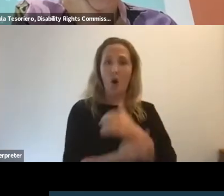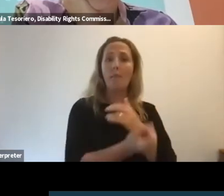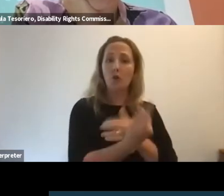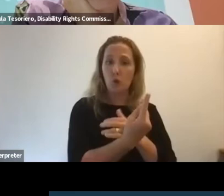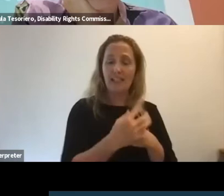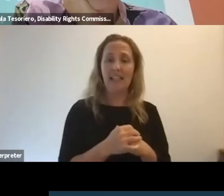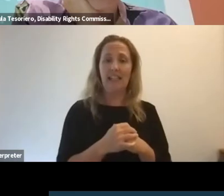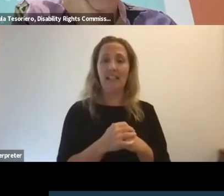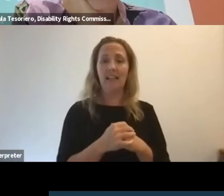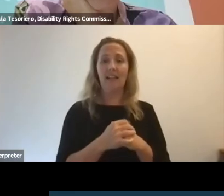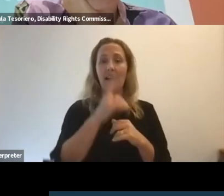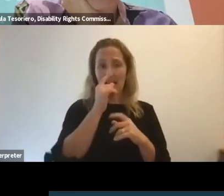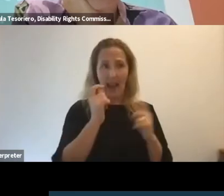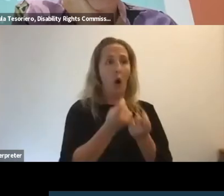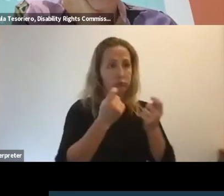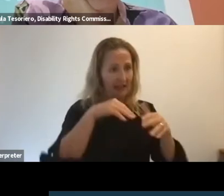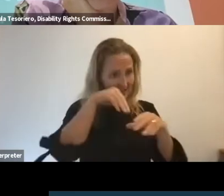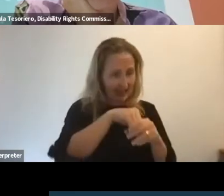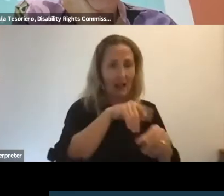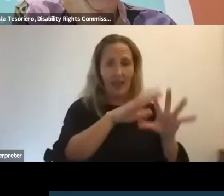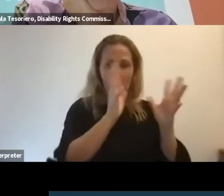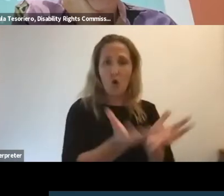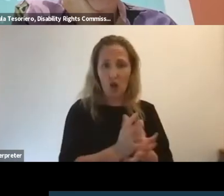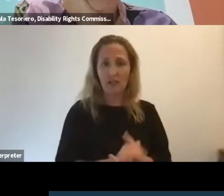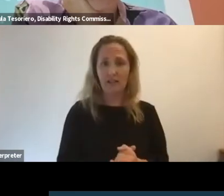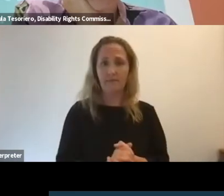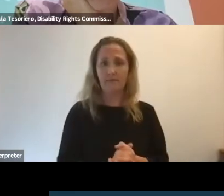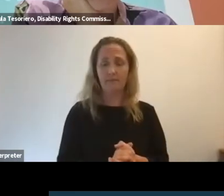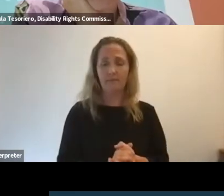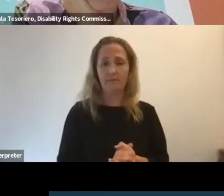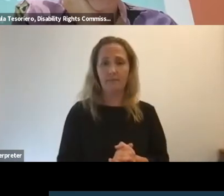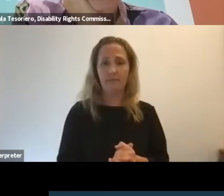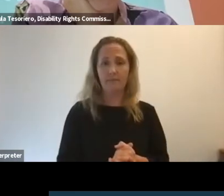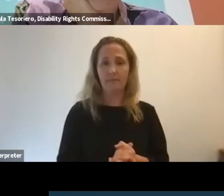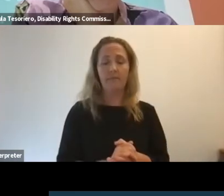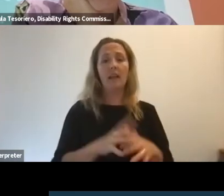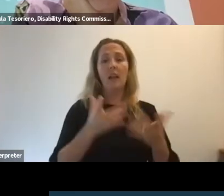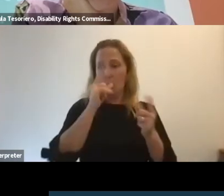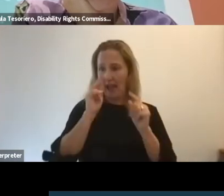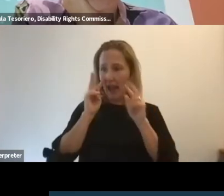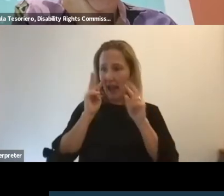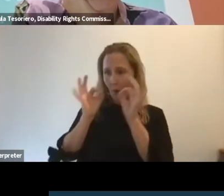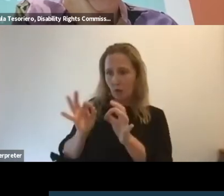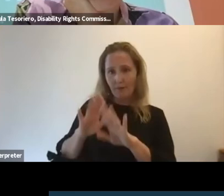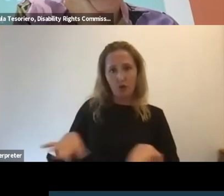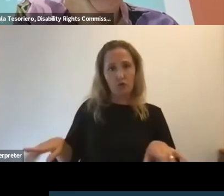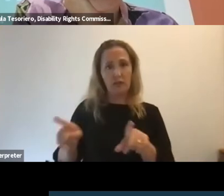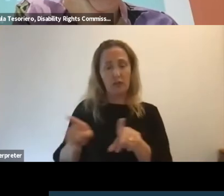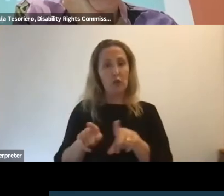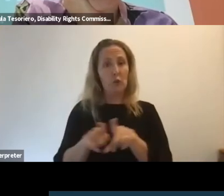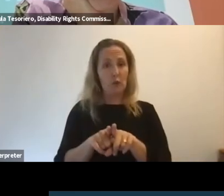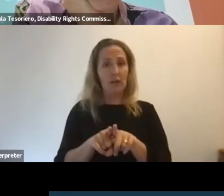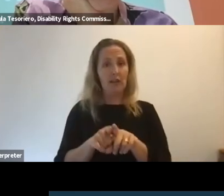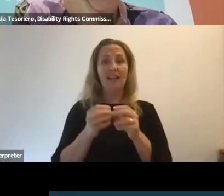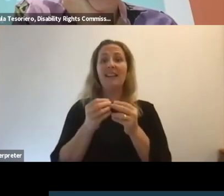to operate in that world. And when you look at it, you know, we've probably even observed it through our children, haven't we? At some schools, it's been